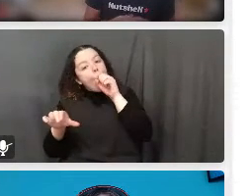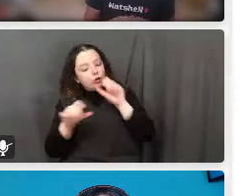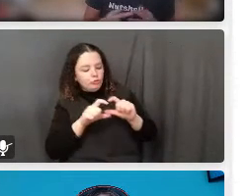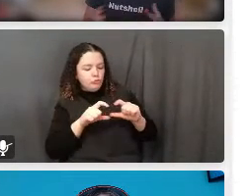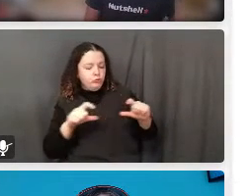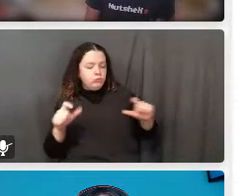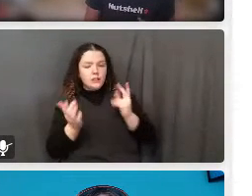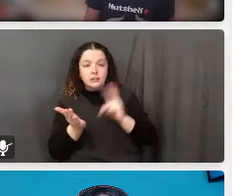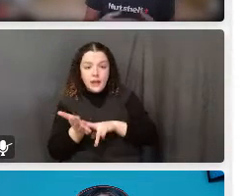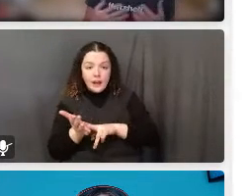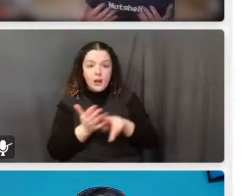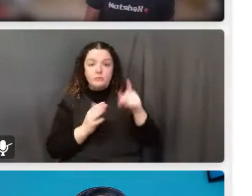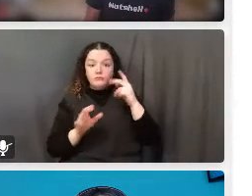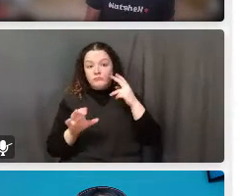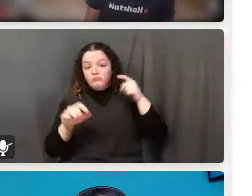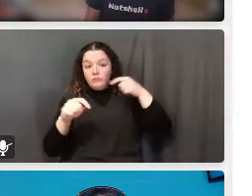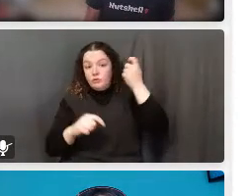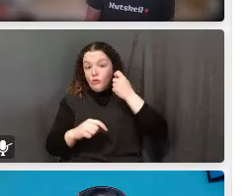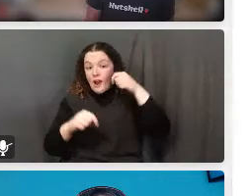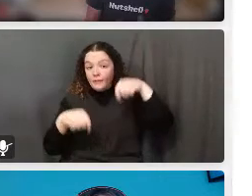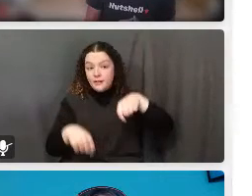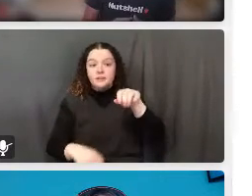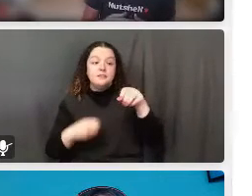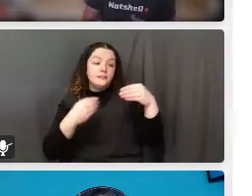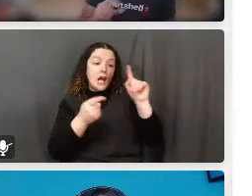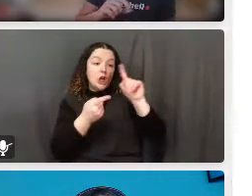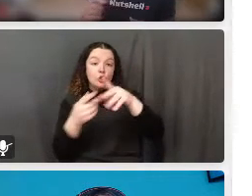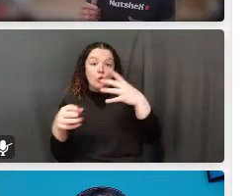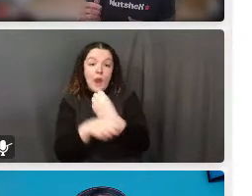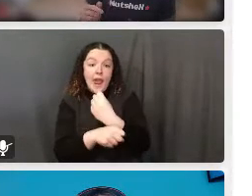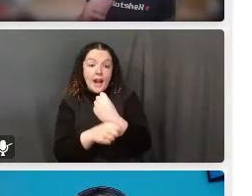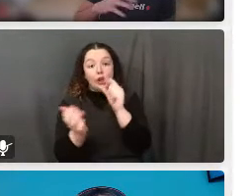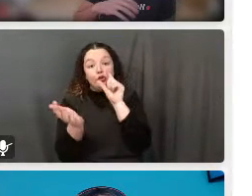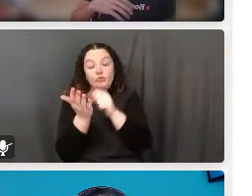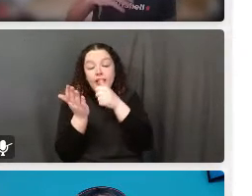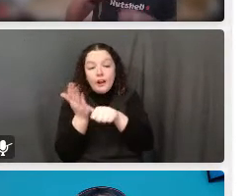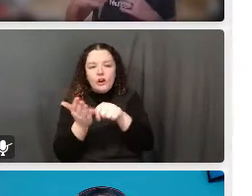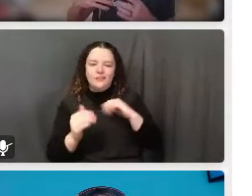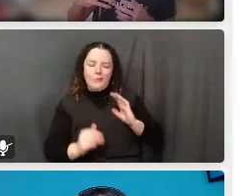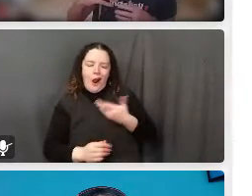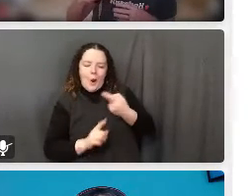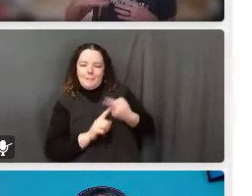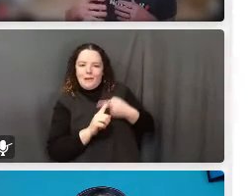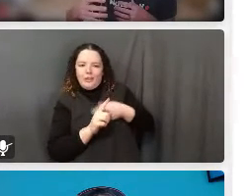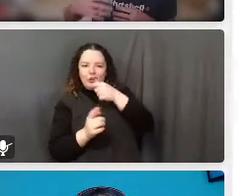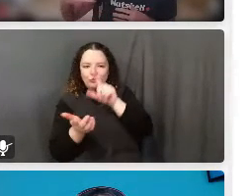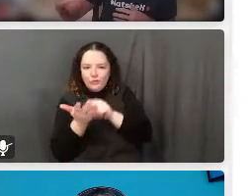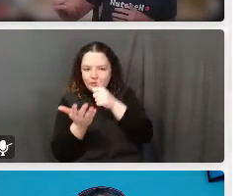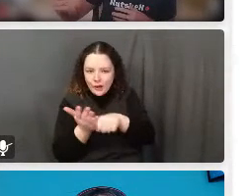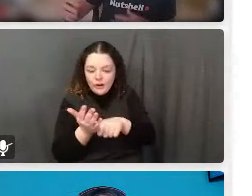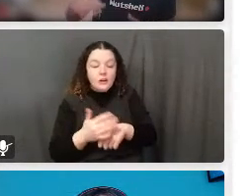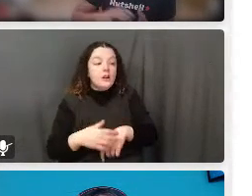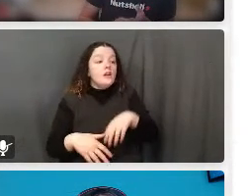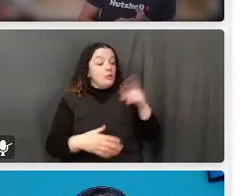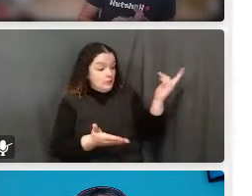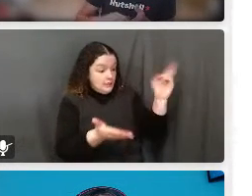to the Sell to Win newsletter," which is one of our monthly newsletters. People would fill out this form. It generates a new people record in